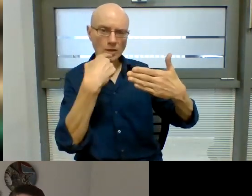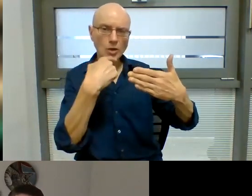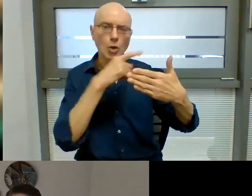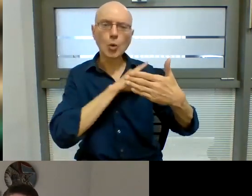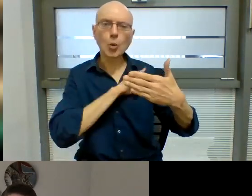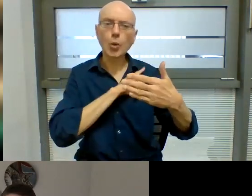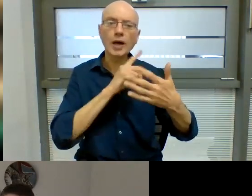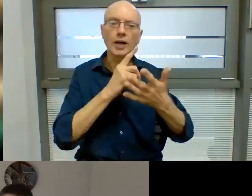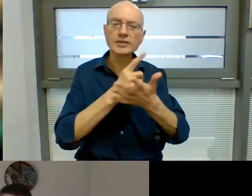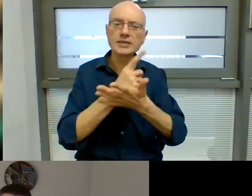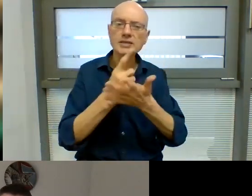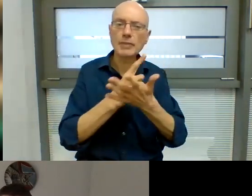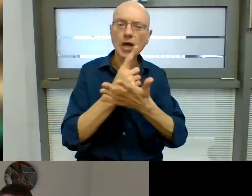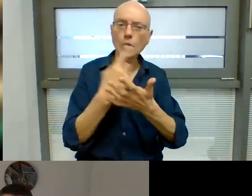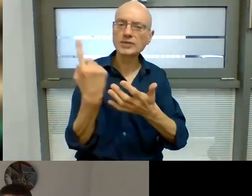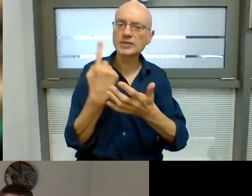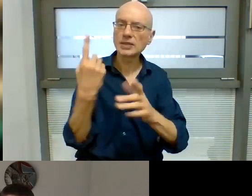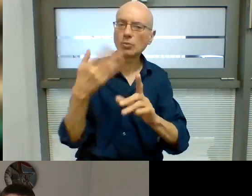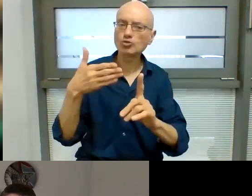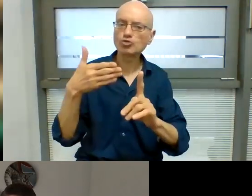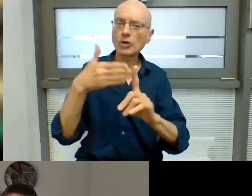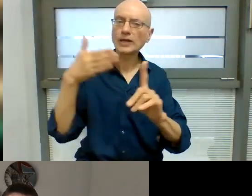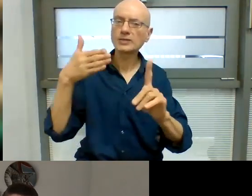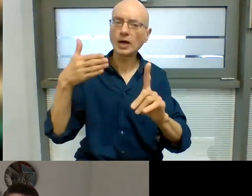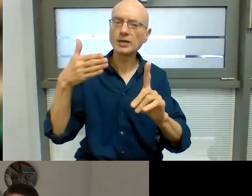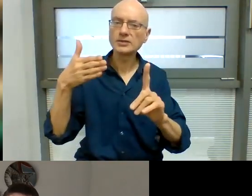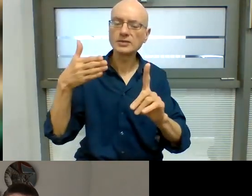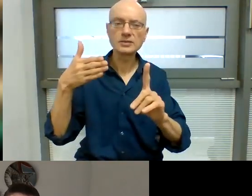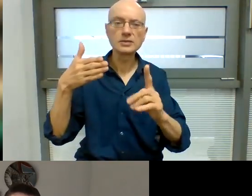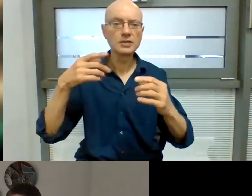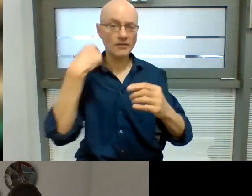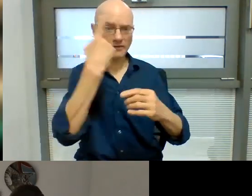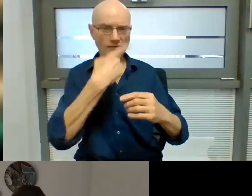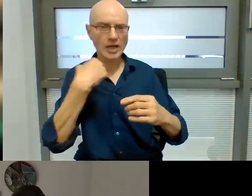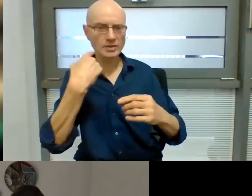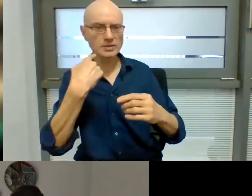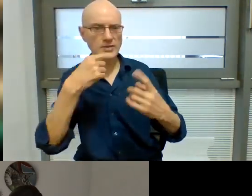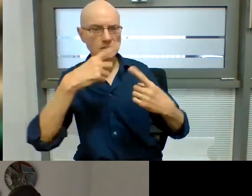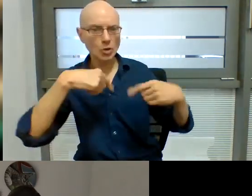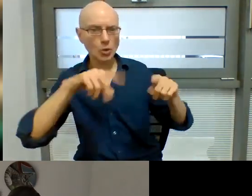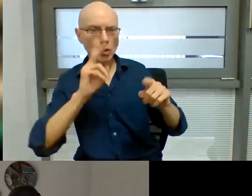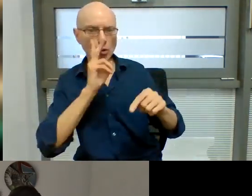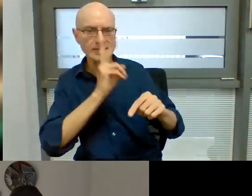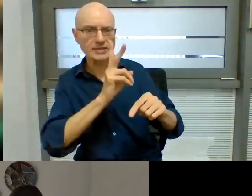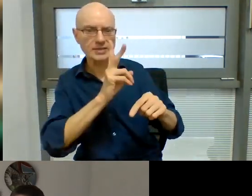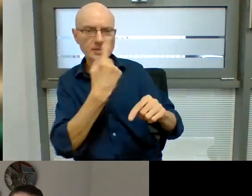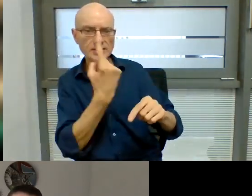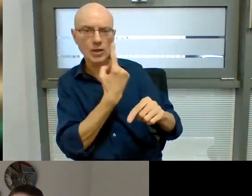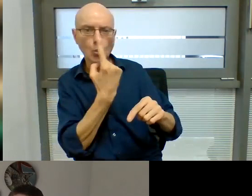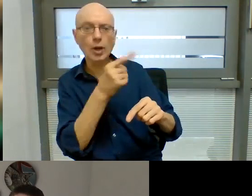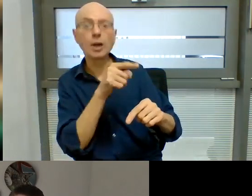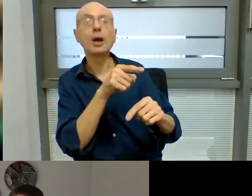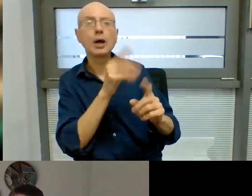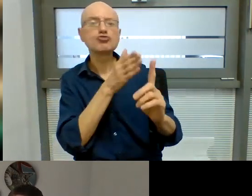recognised, so the face is something that is the point of call that